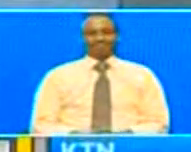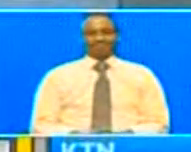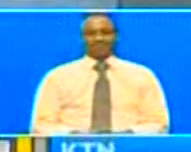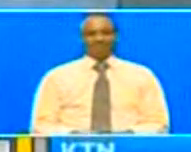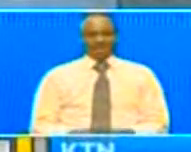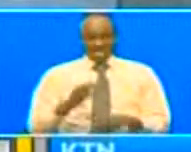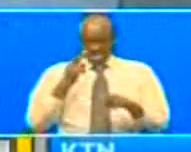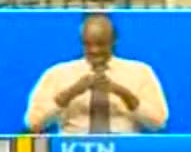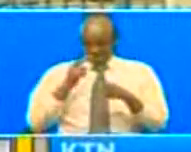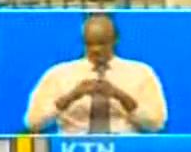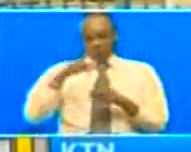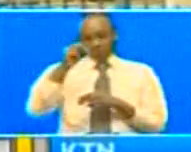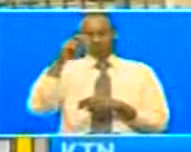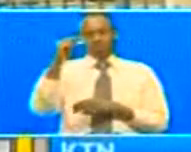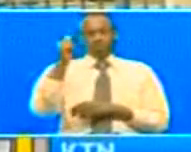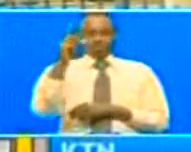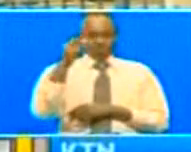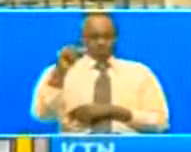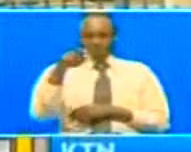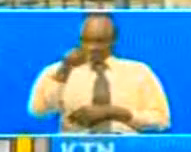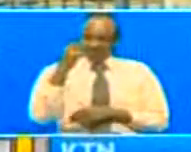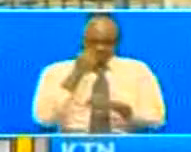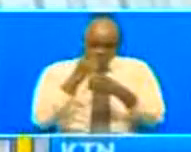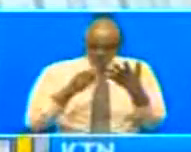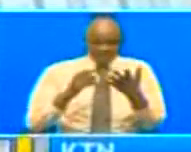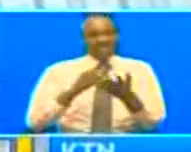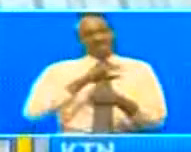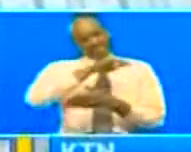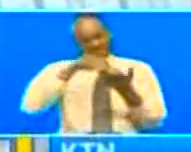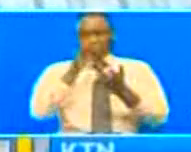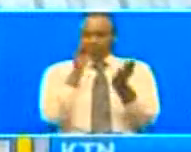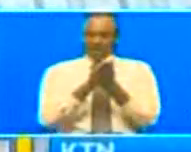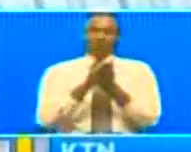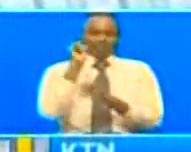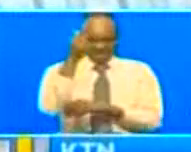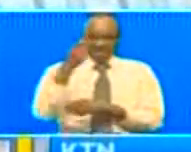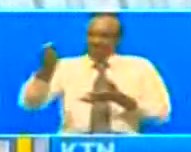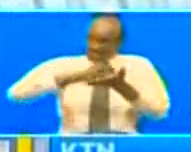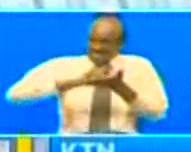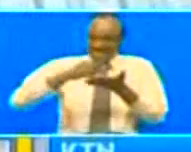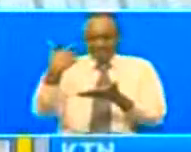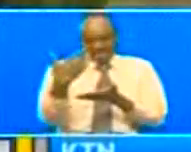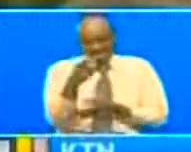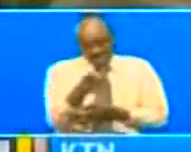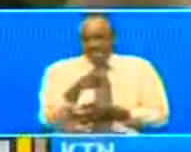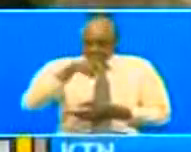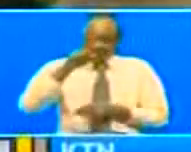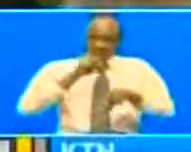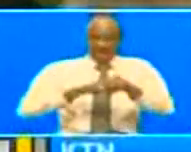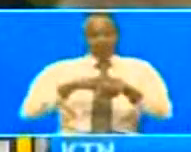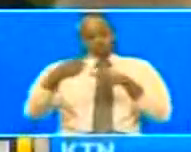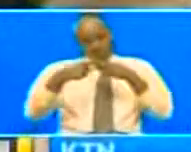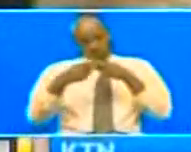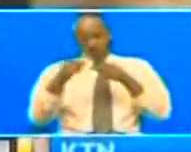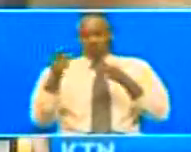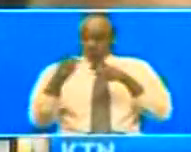The name Professor Njuguna Ndungu has been synonymous with the Central Bank of Kenya for the last 8 years. But following the expiry of his term, the search is on